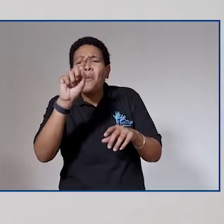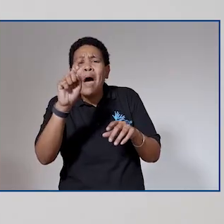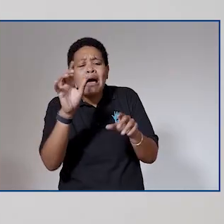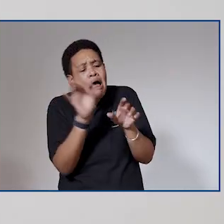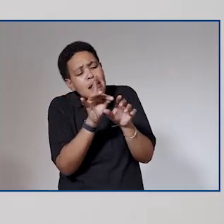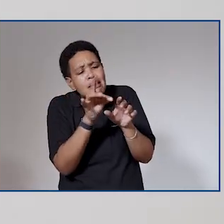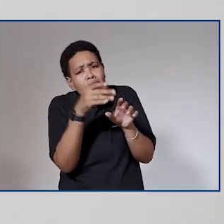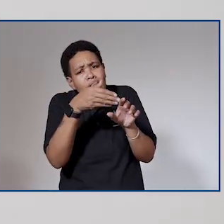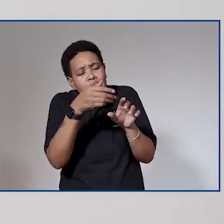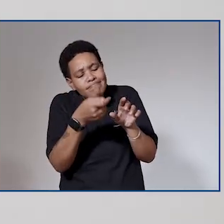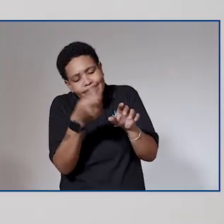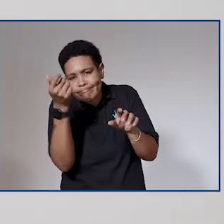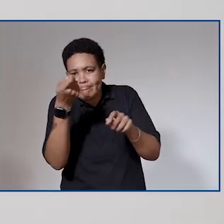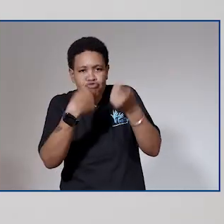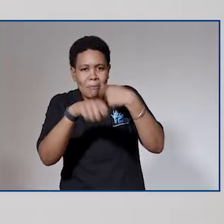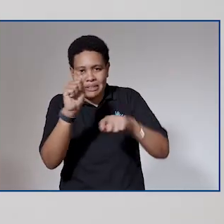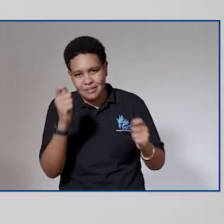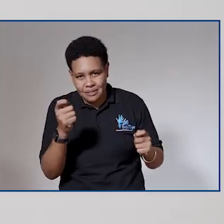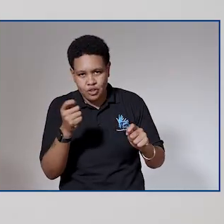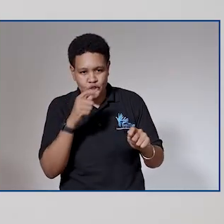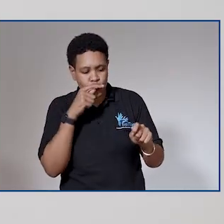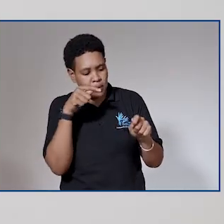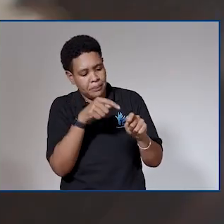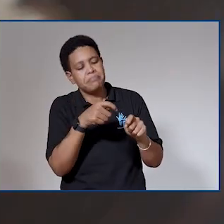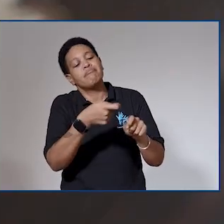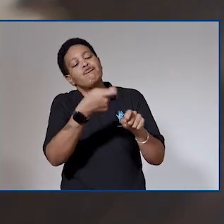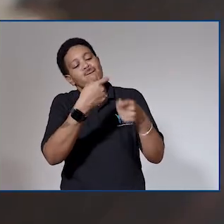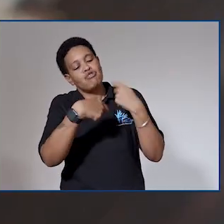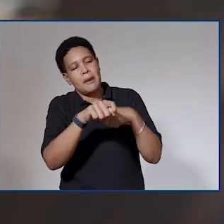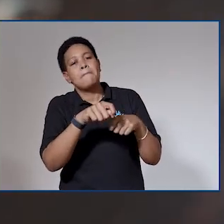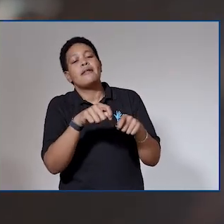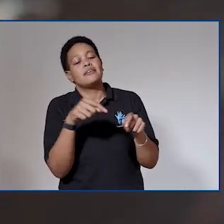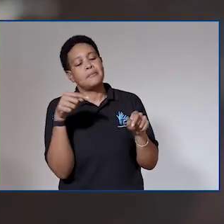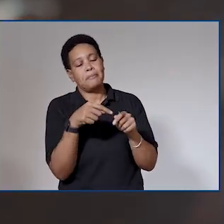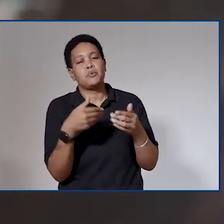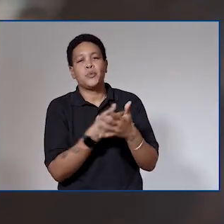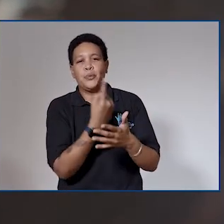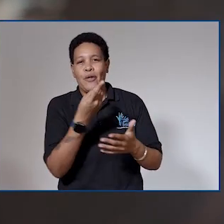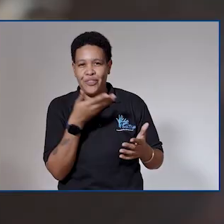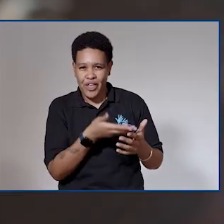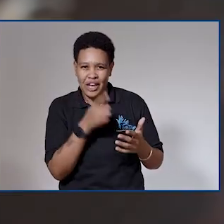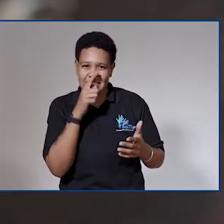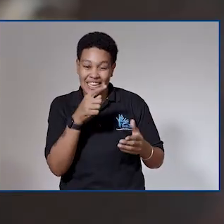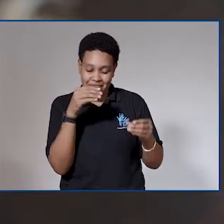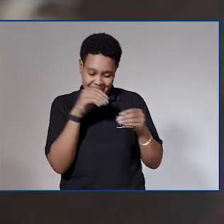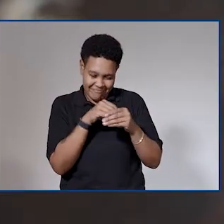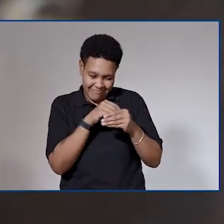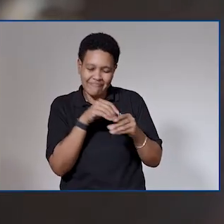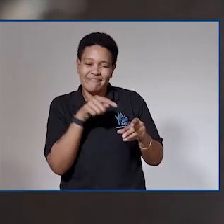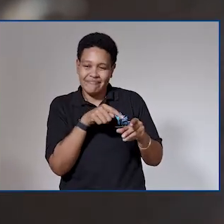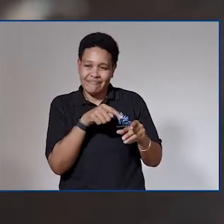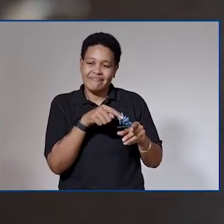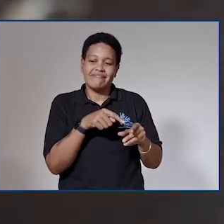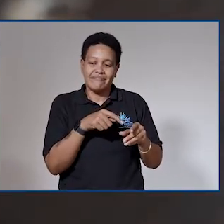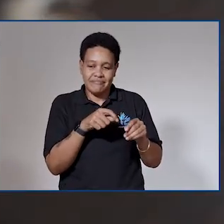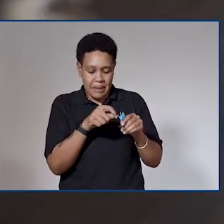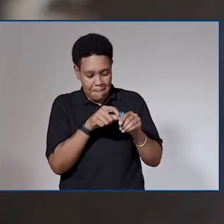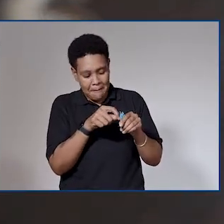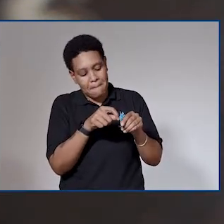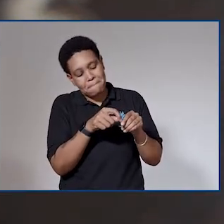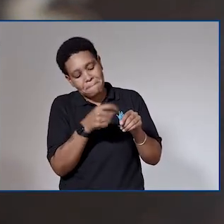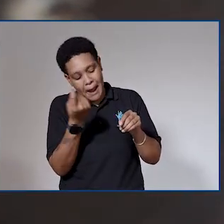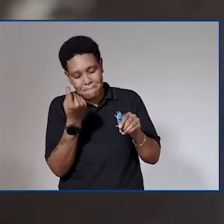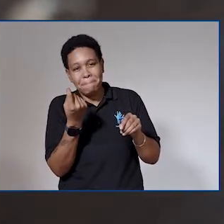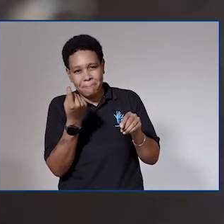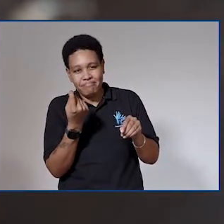you put that on the tip of the hearing aid and you insert it on the opening of the hearing